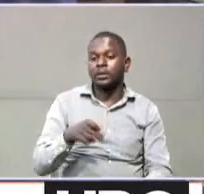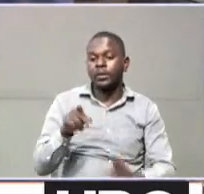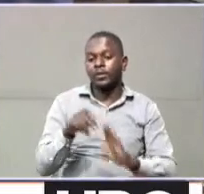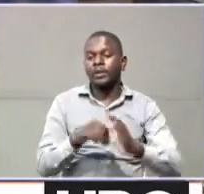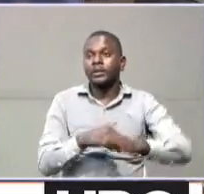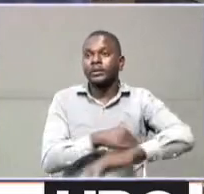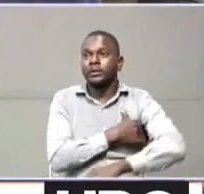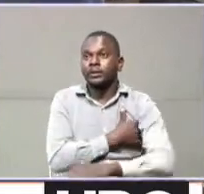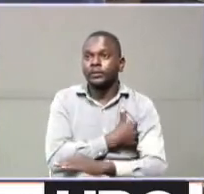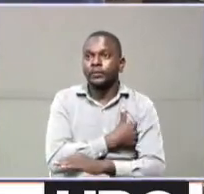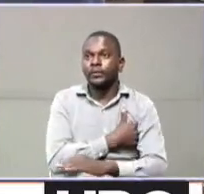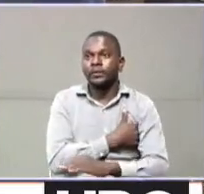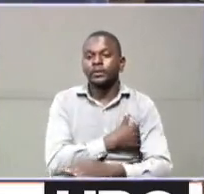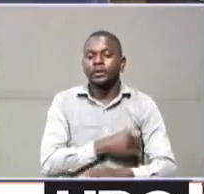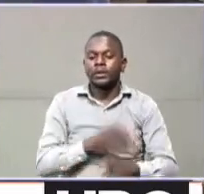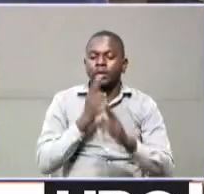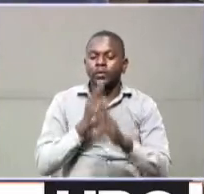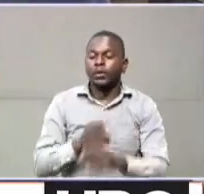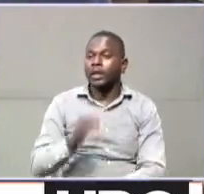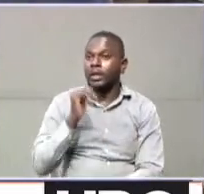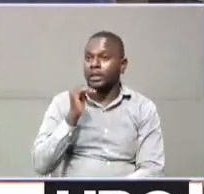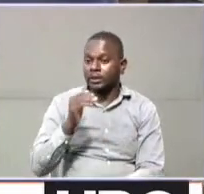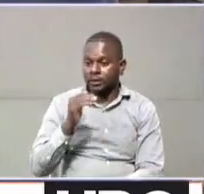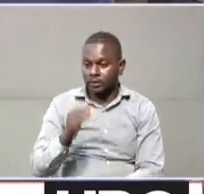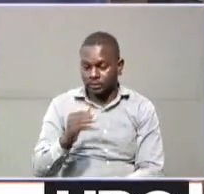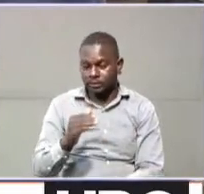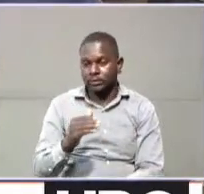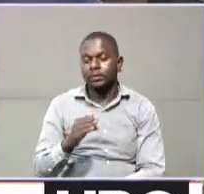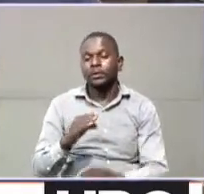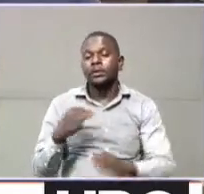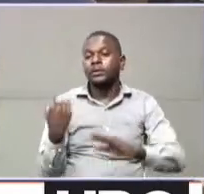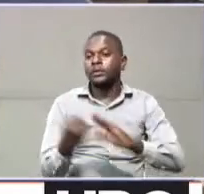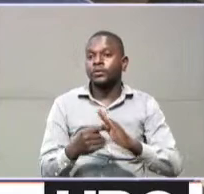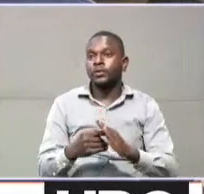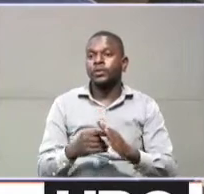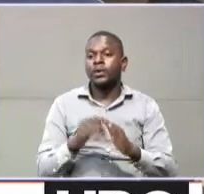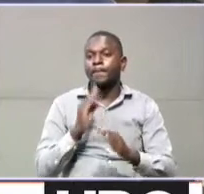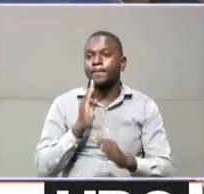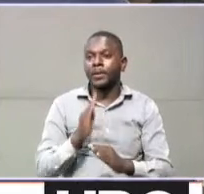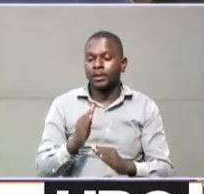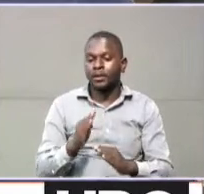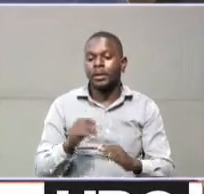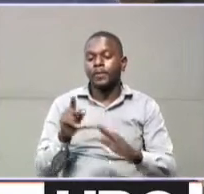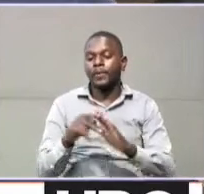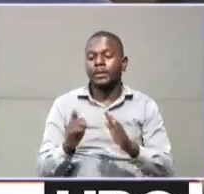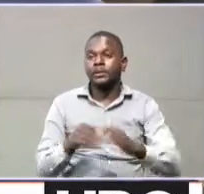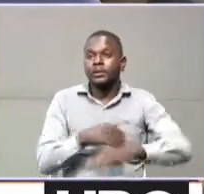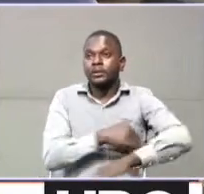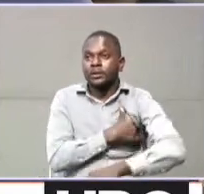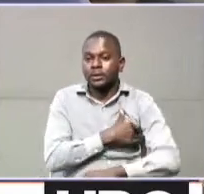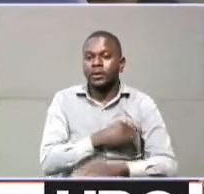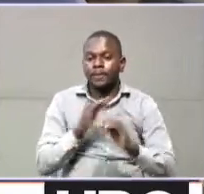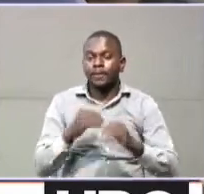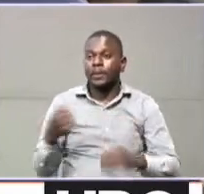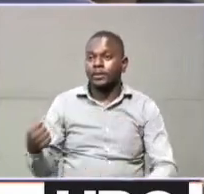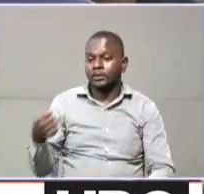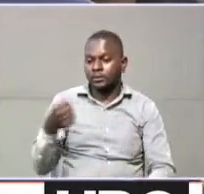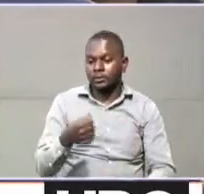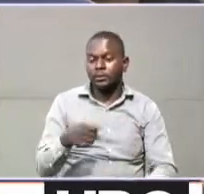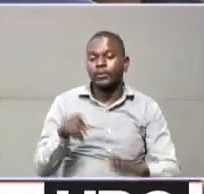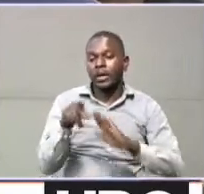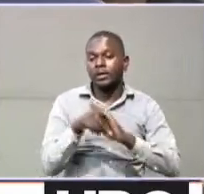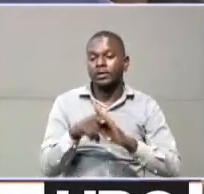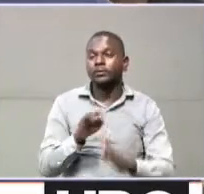chiefs mr speaker the ideal situation would have been that the parish chiefs should be recruited from the